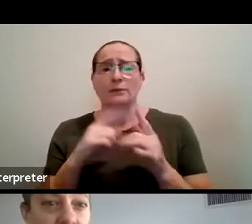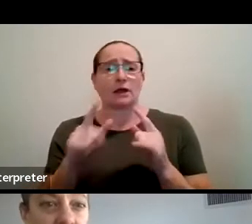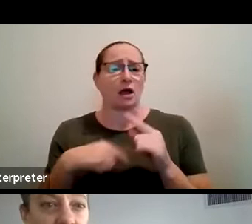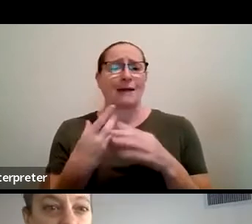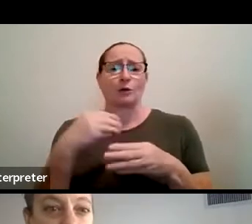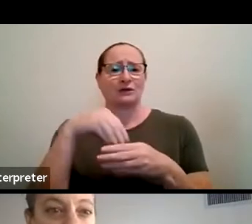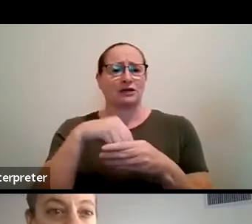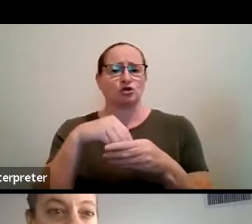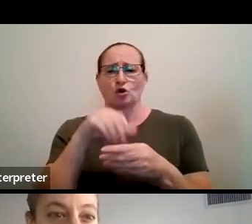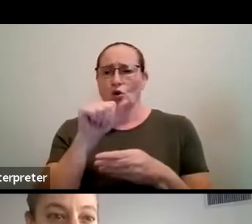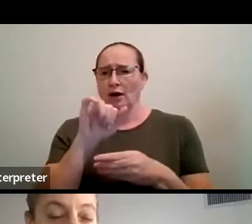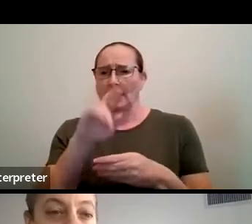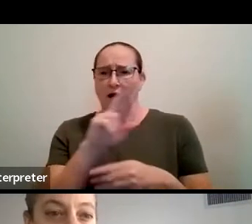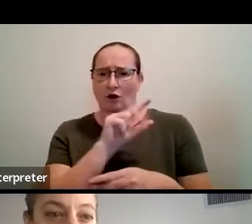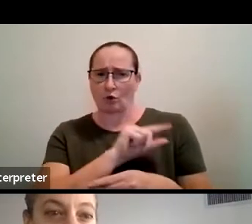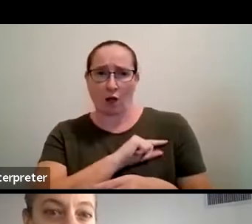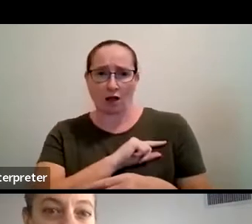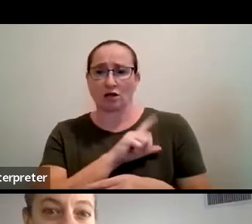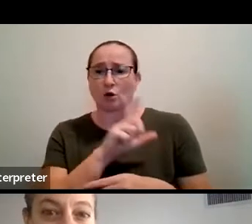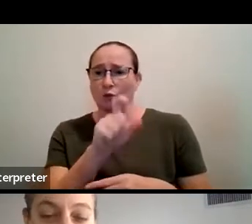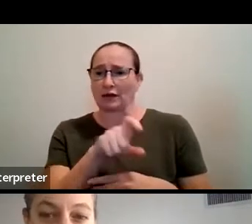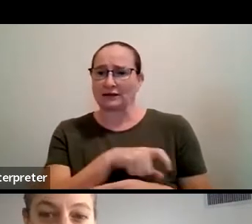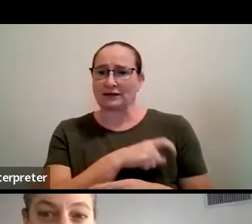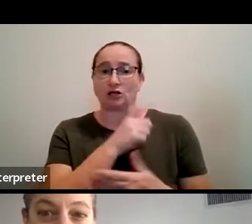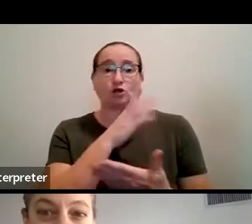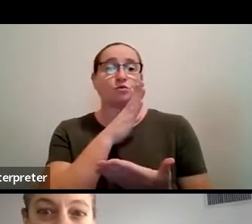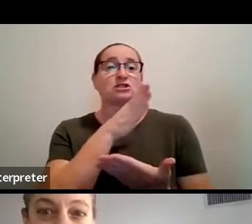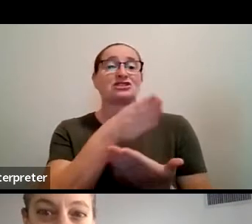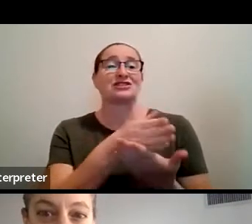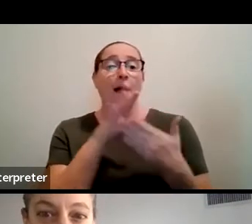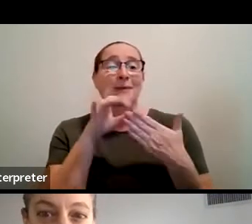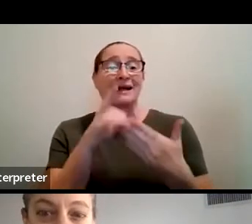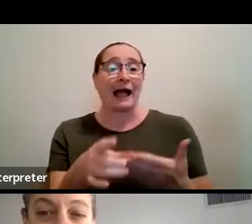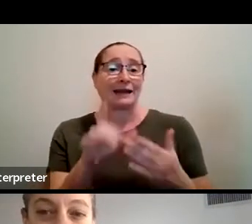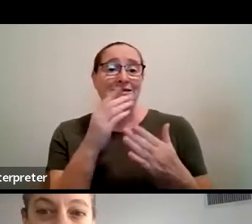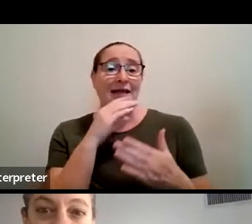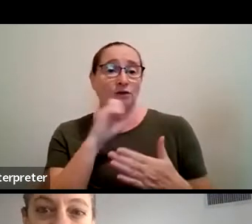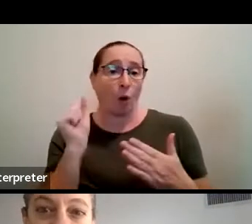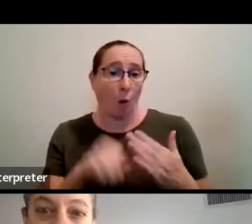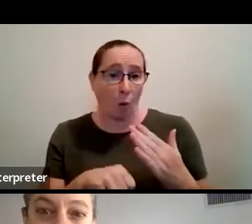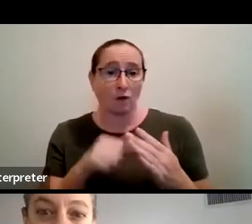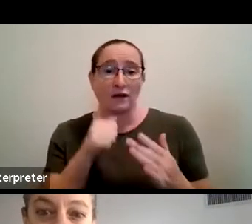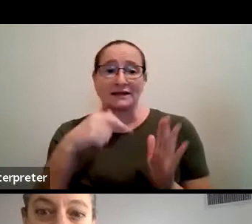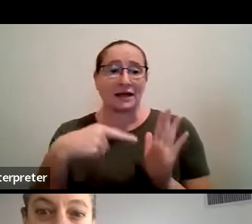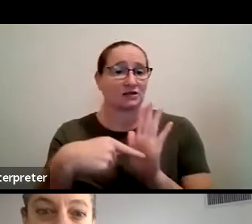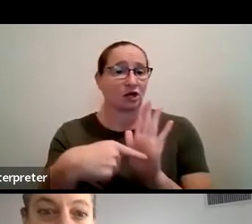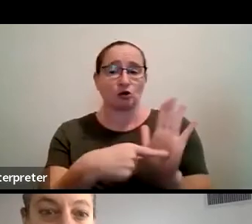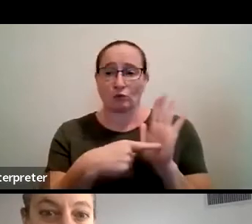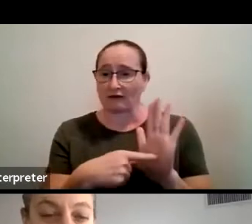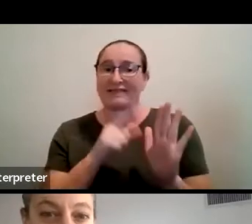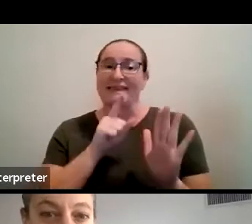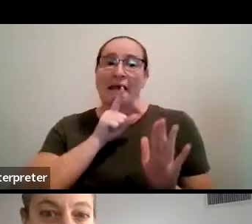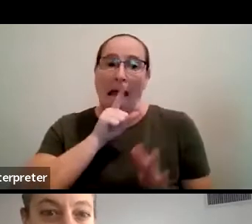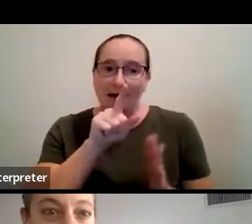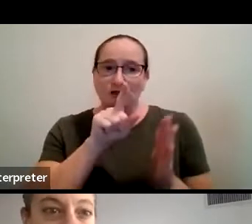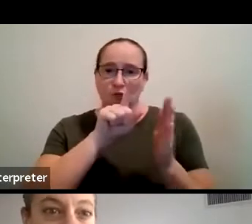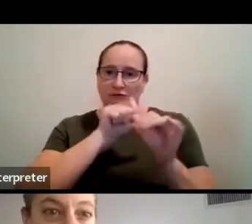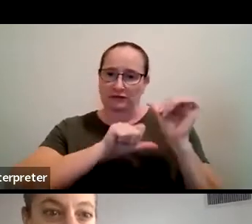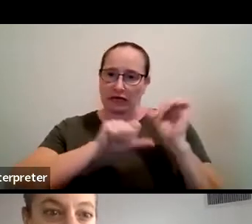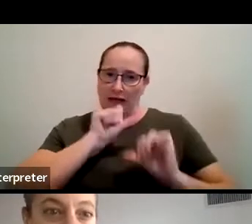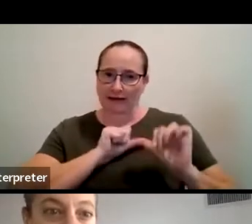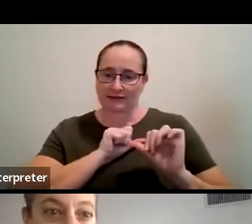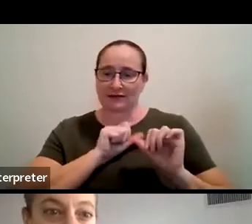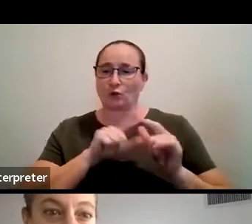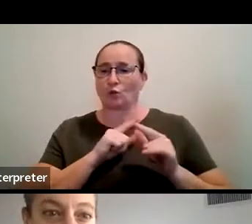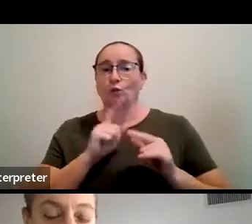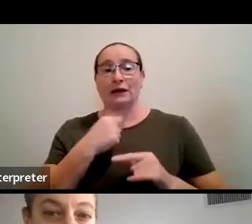quality. We need to stop one set of guidance that is outdated and doesn't reflect the actual science. And we need